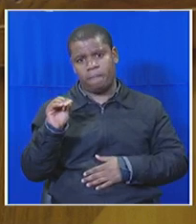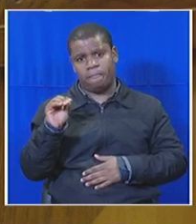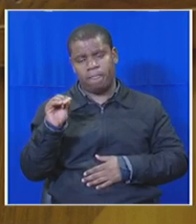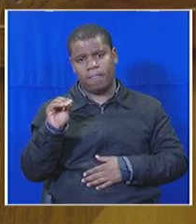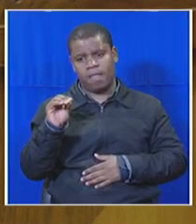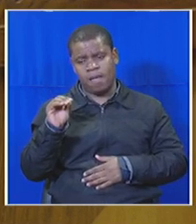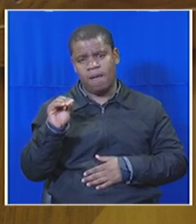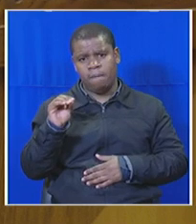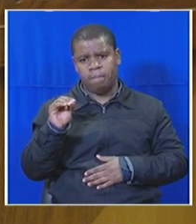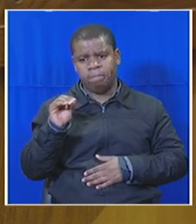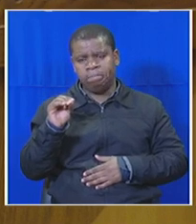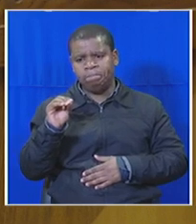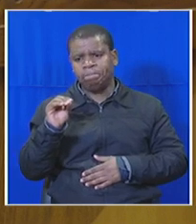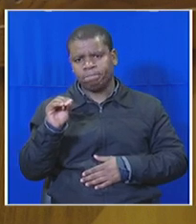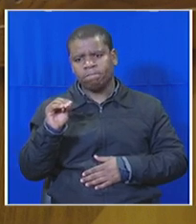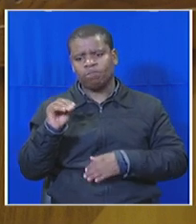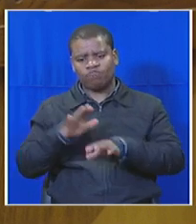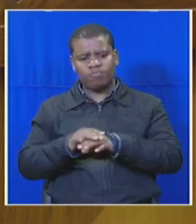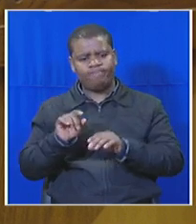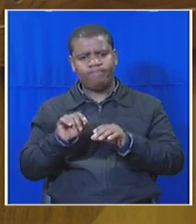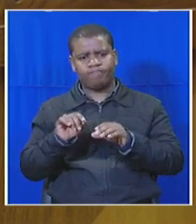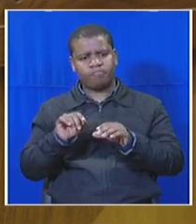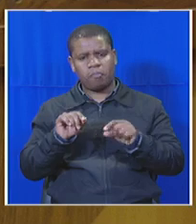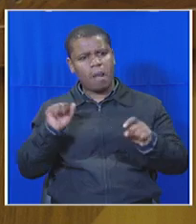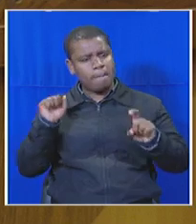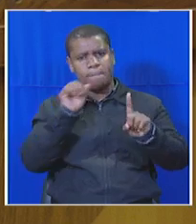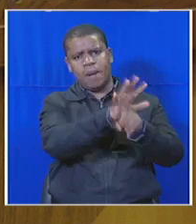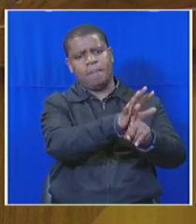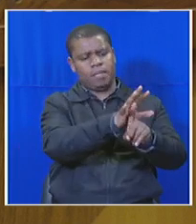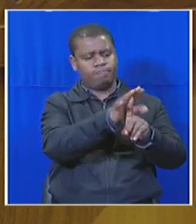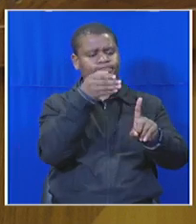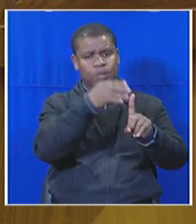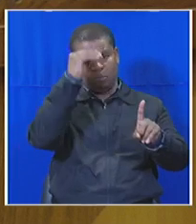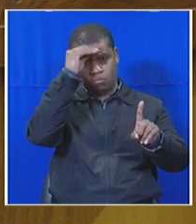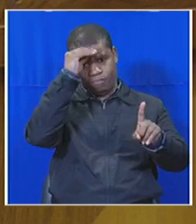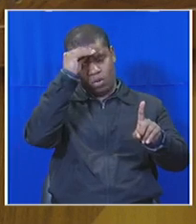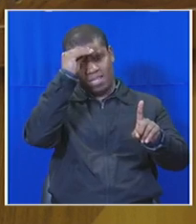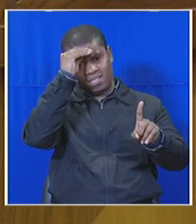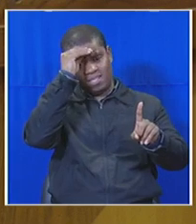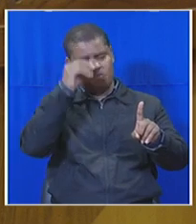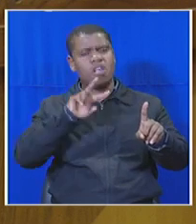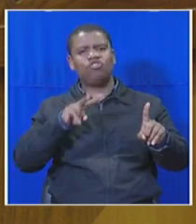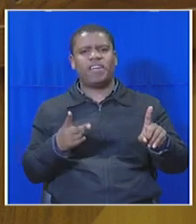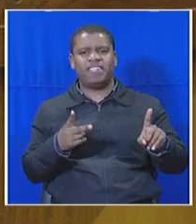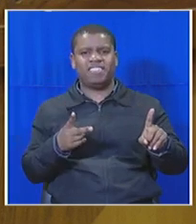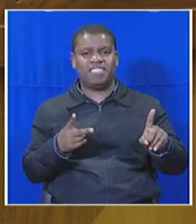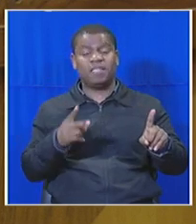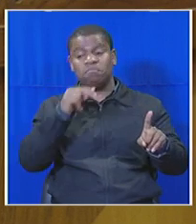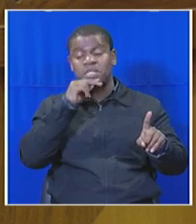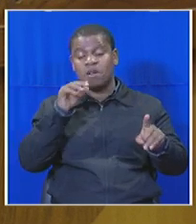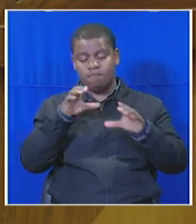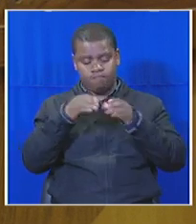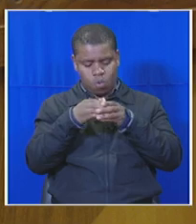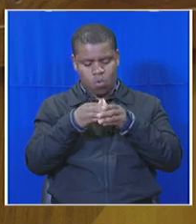attacks directed at law enforcement officers. This is a phenomenon that would require the attention of security